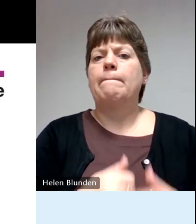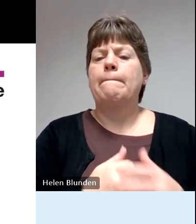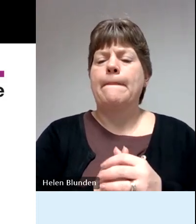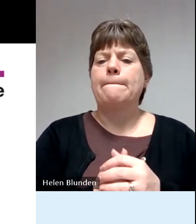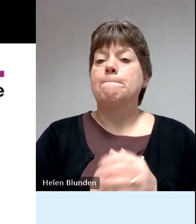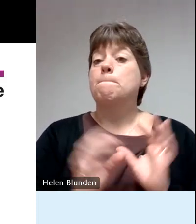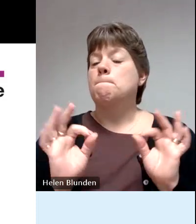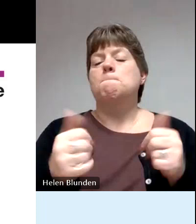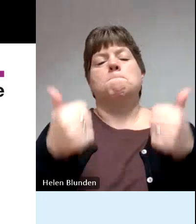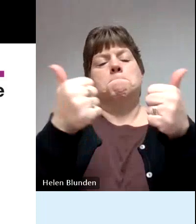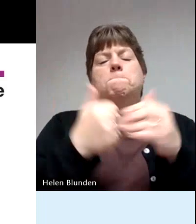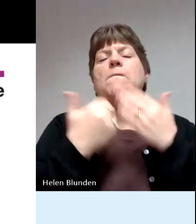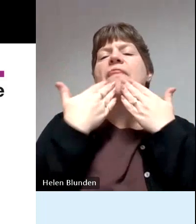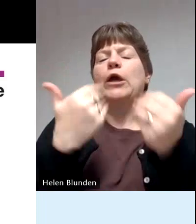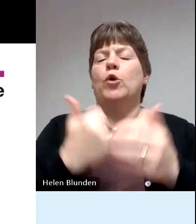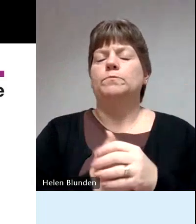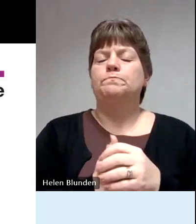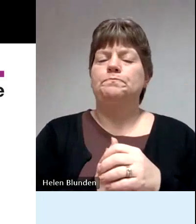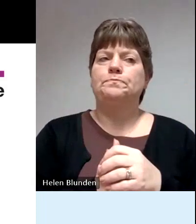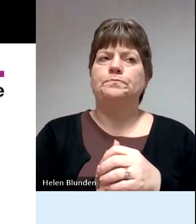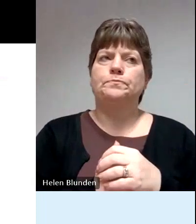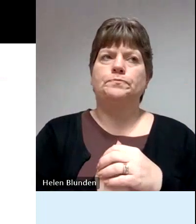No, that's great, thank you.